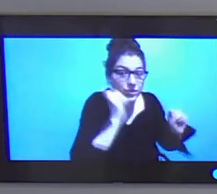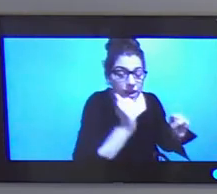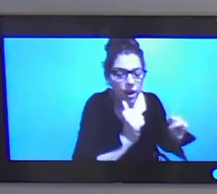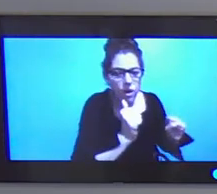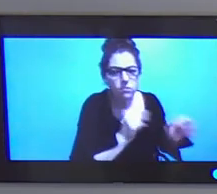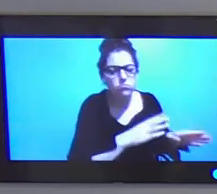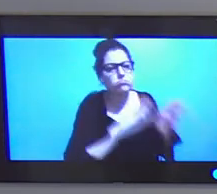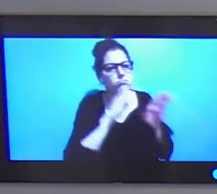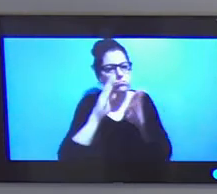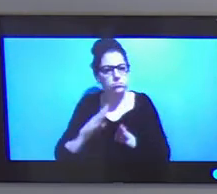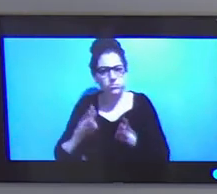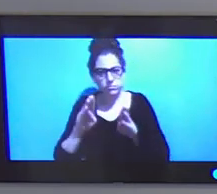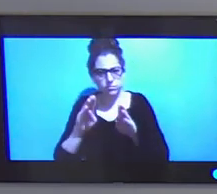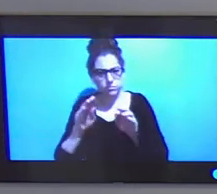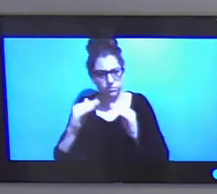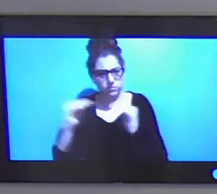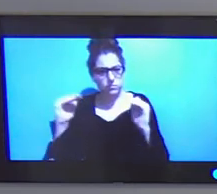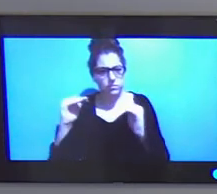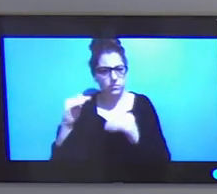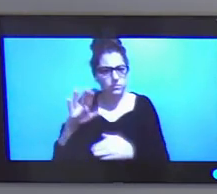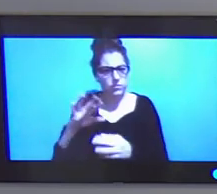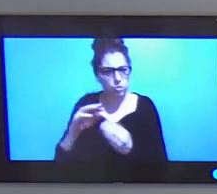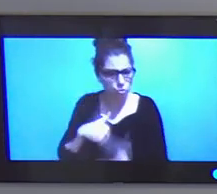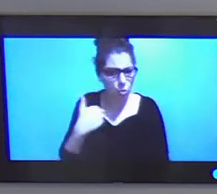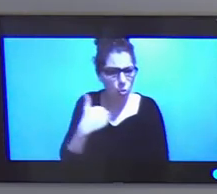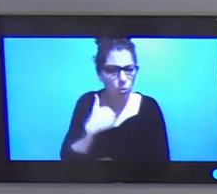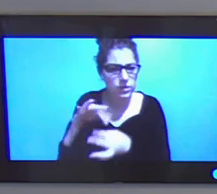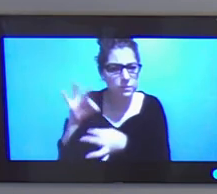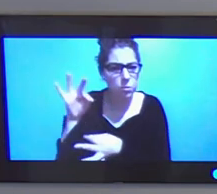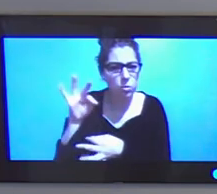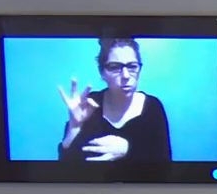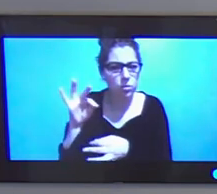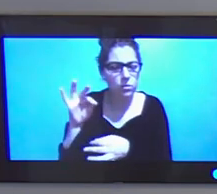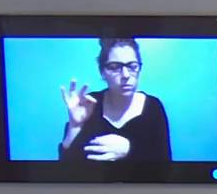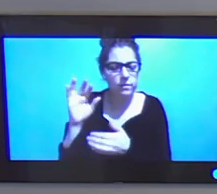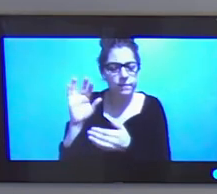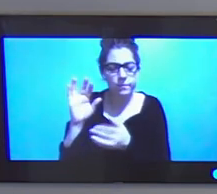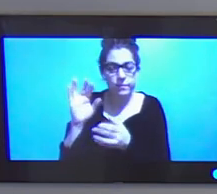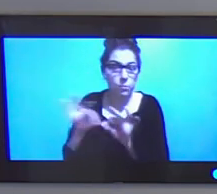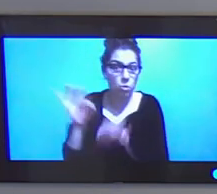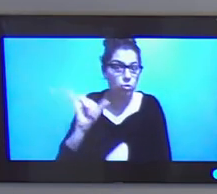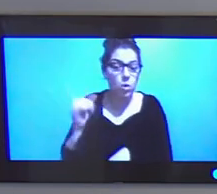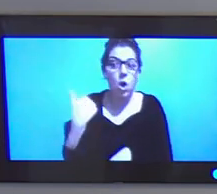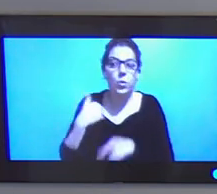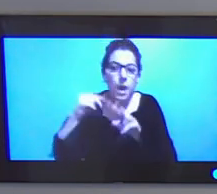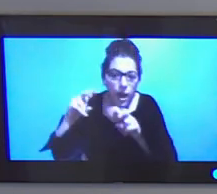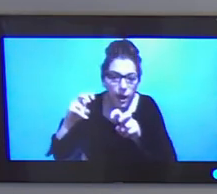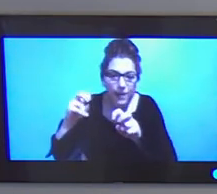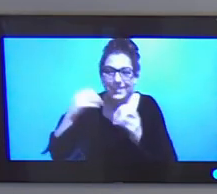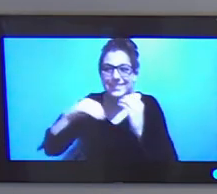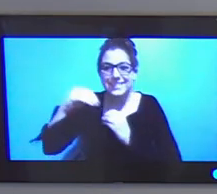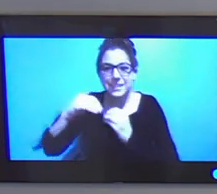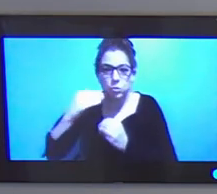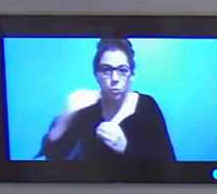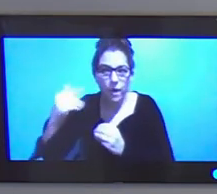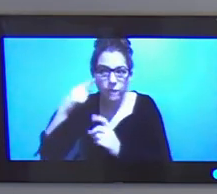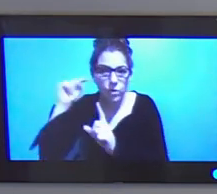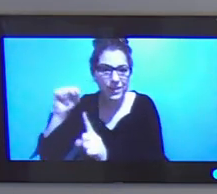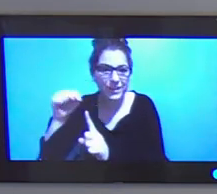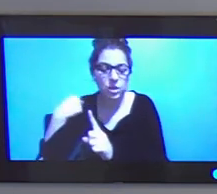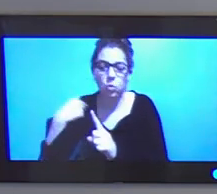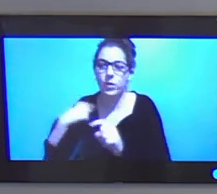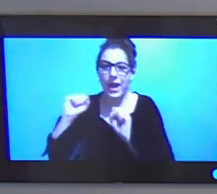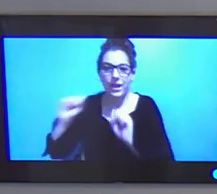our souls? Are we eating well? Are we exercising the soul